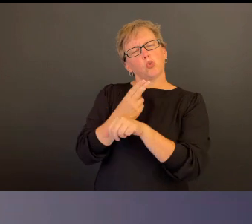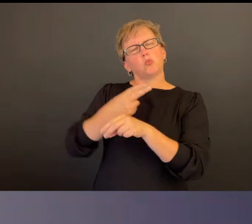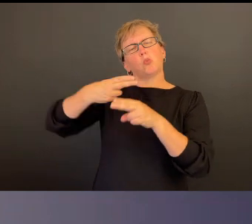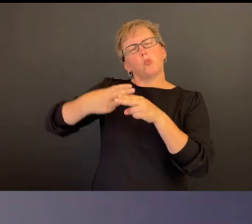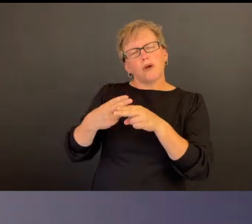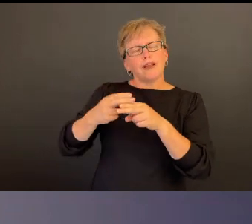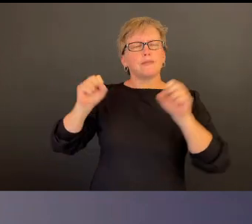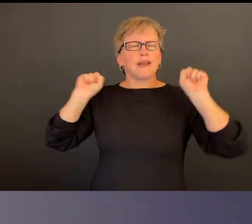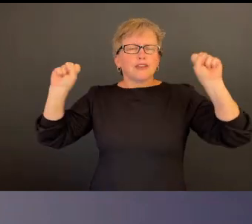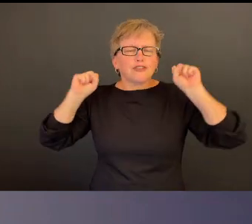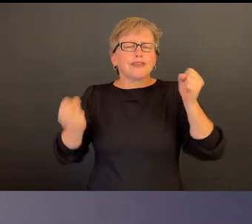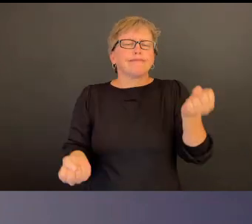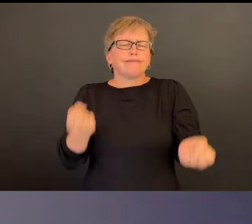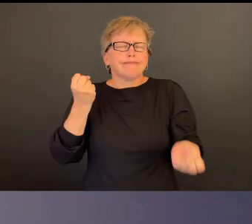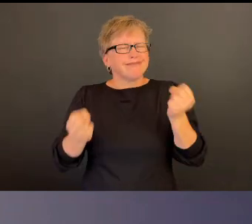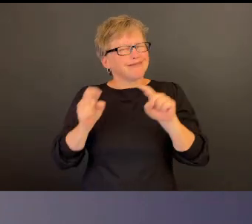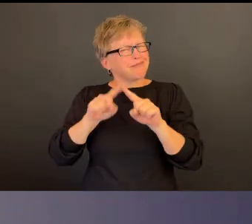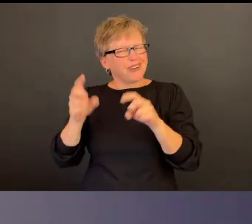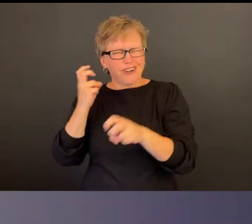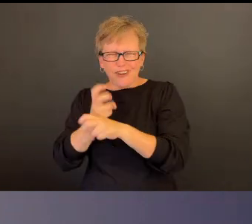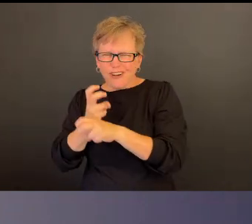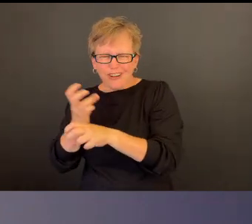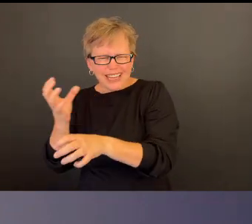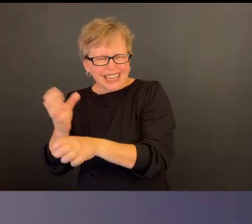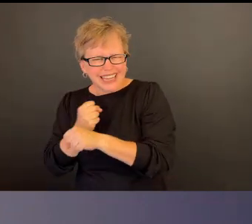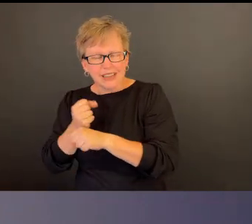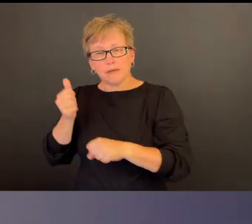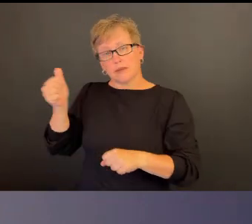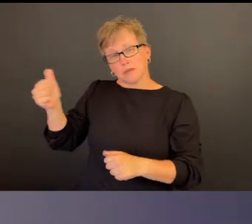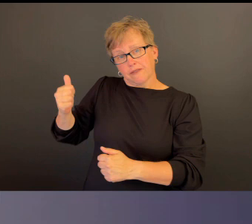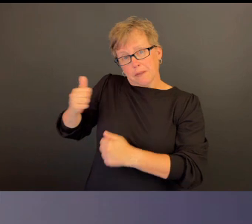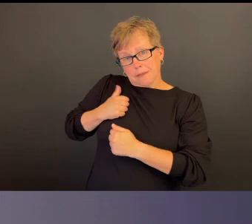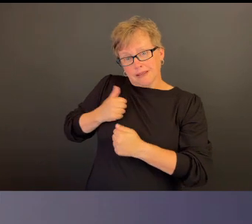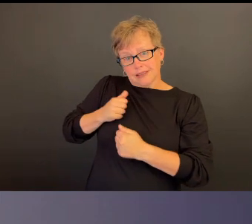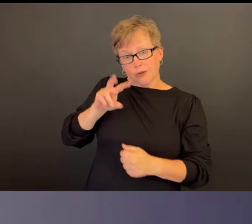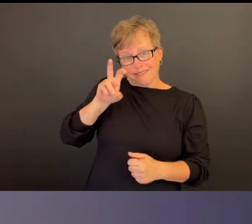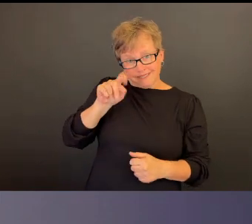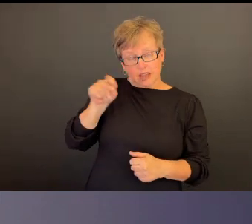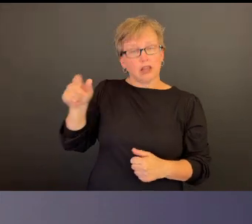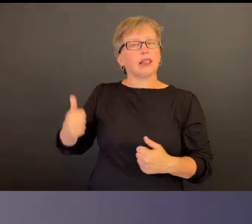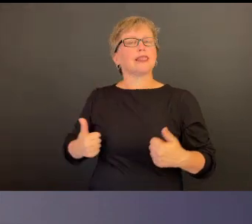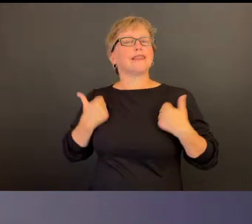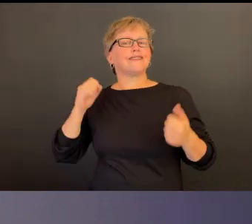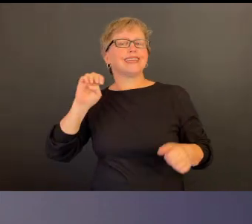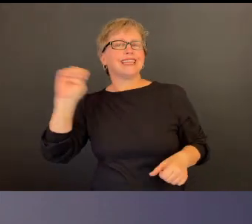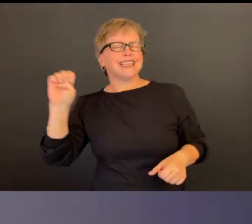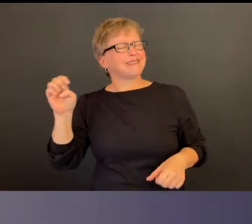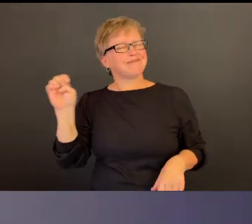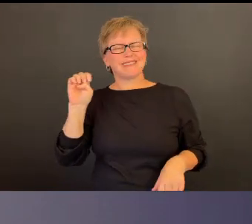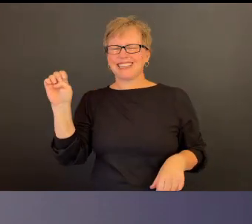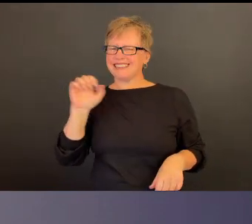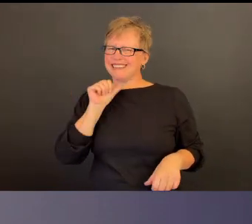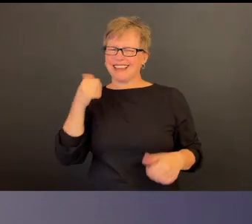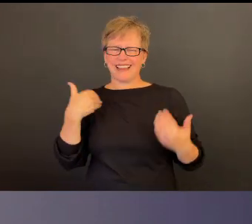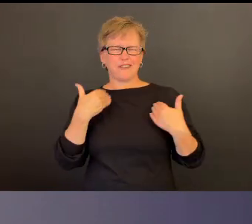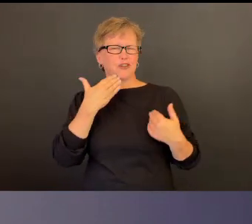must stay active and he really wants to do weight-supported therapy, but it's not widely available. He's a vet, but he can't get